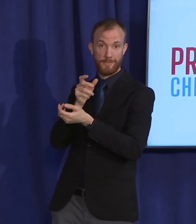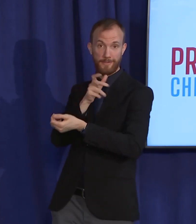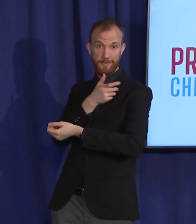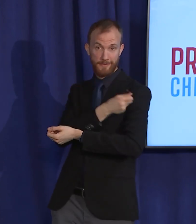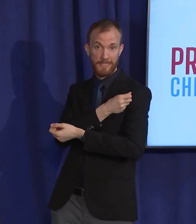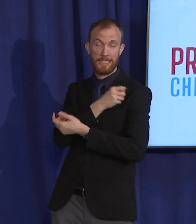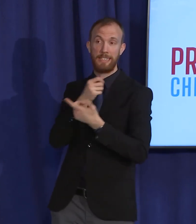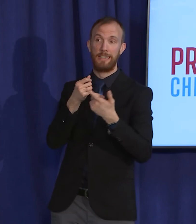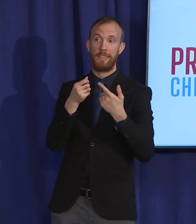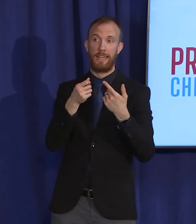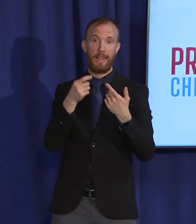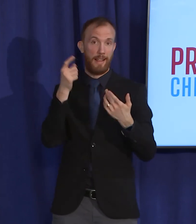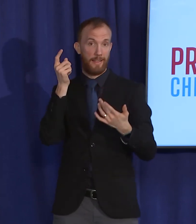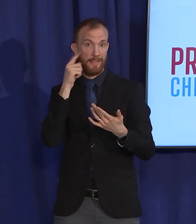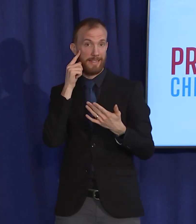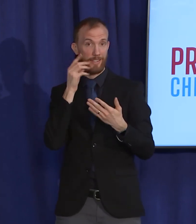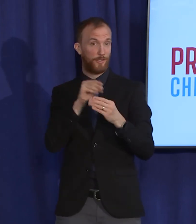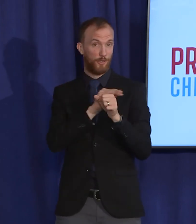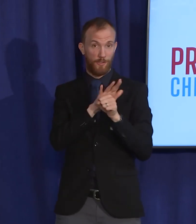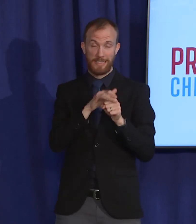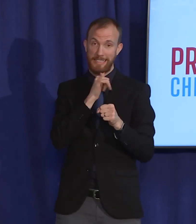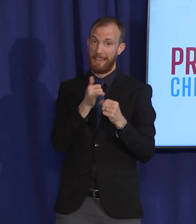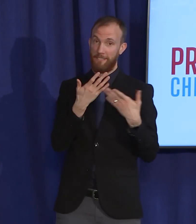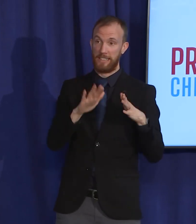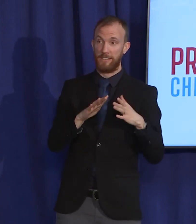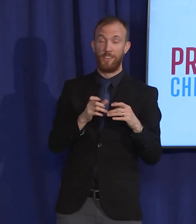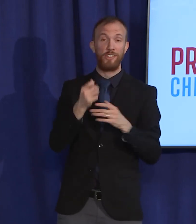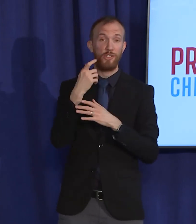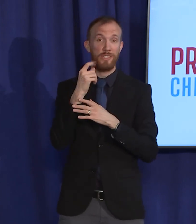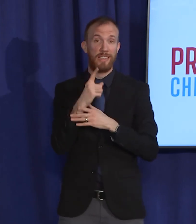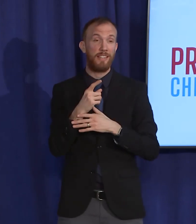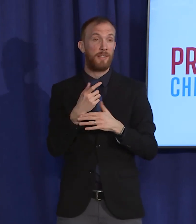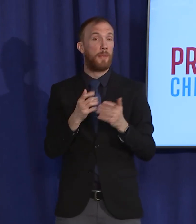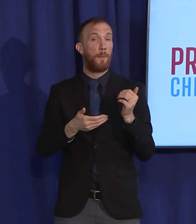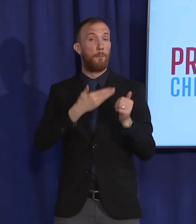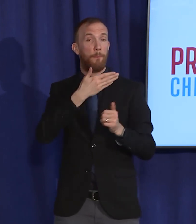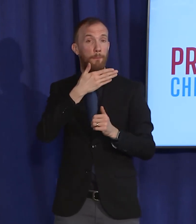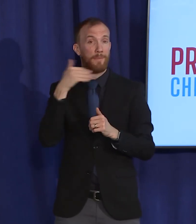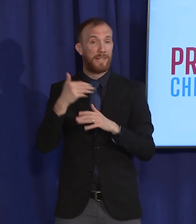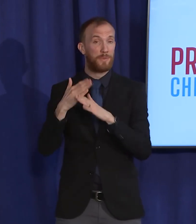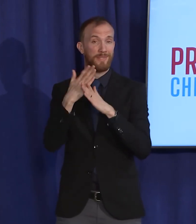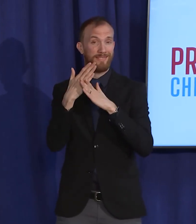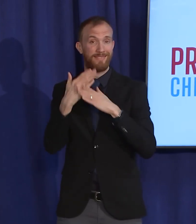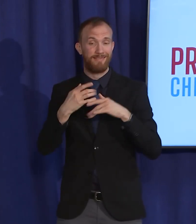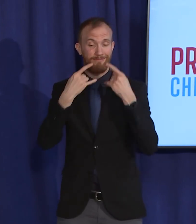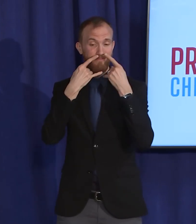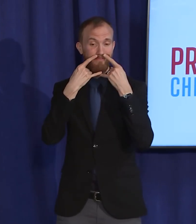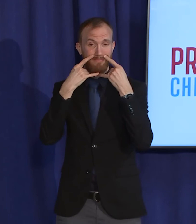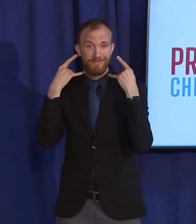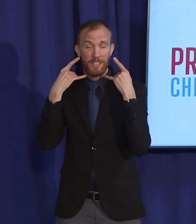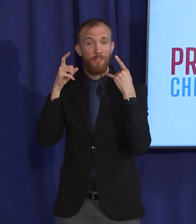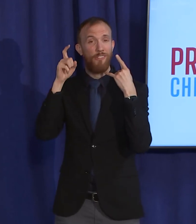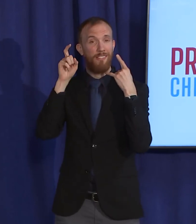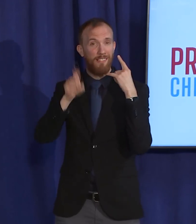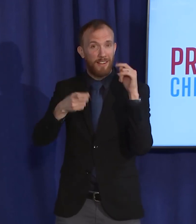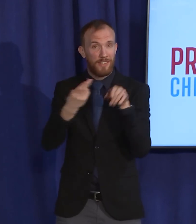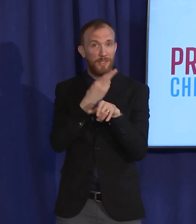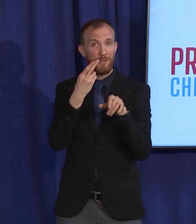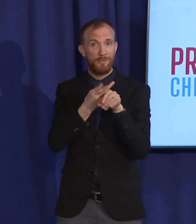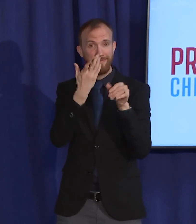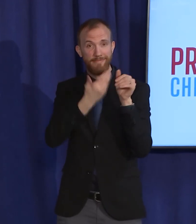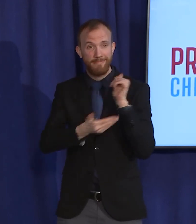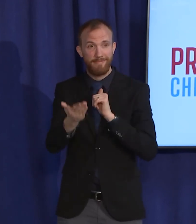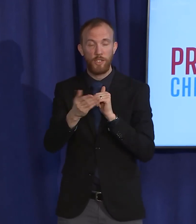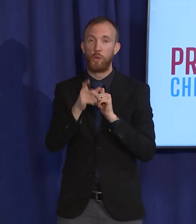the social distancing, they protect you from the variants, but you got to keep doing them. So we need people to hang in there while we